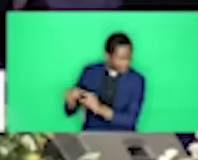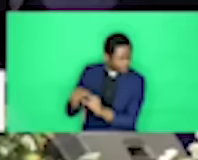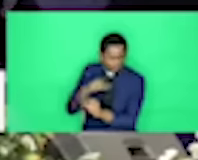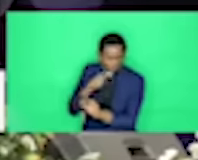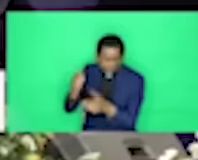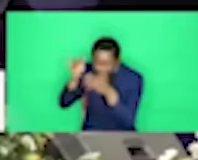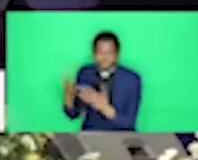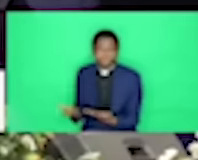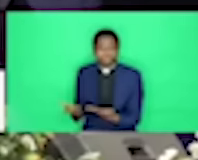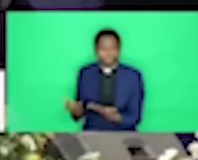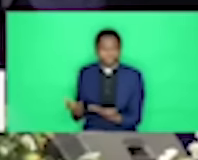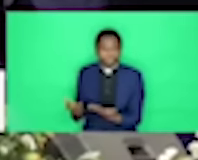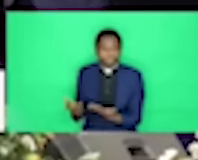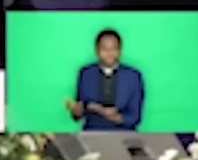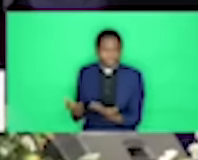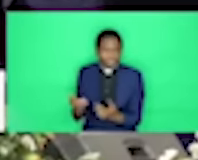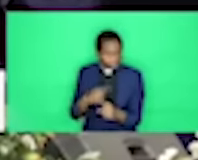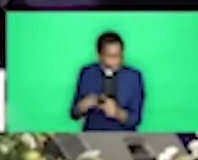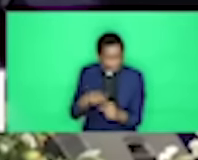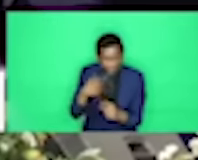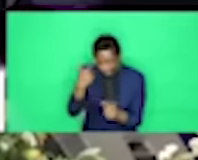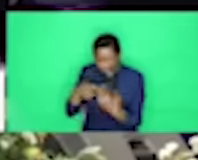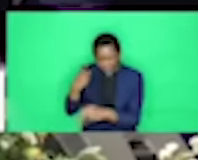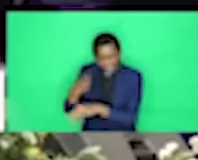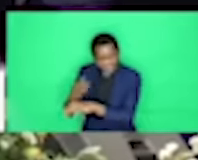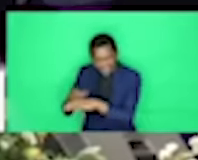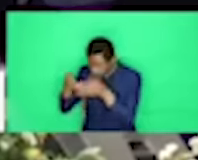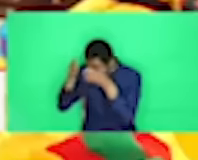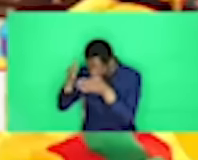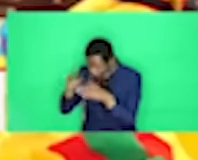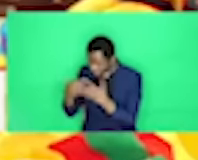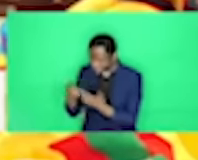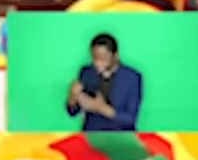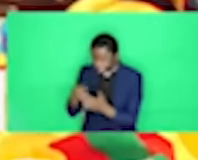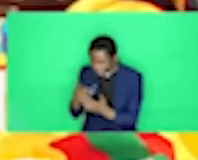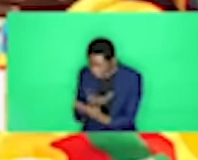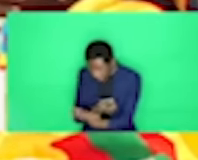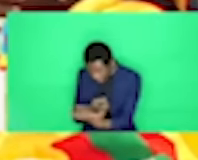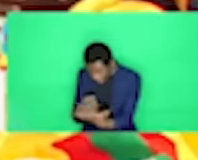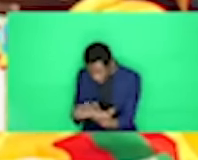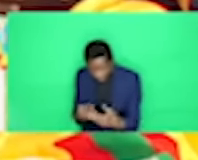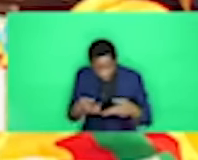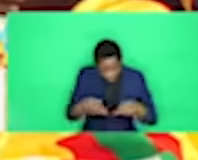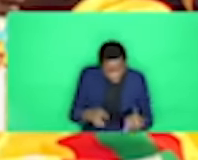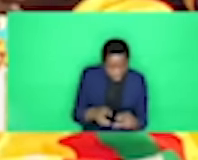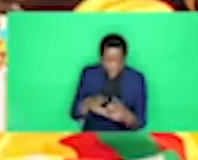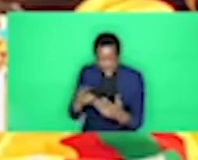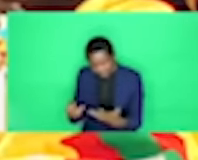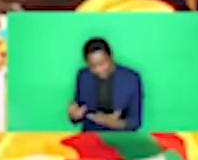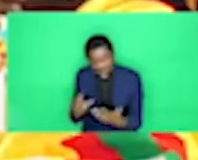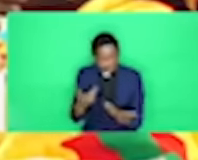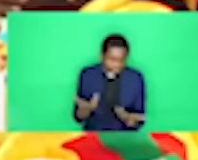an America. However, it is hard to imagine that even these by themselves, the roads and all that, would